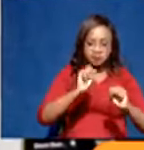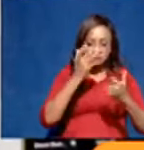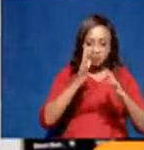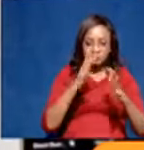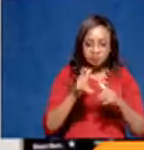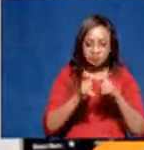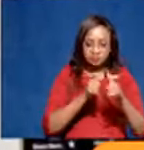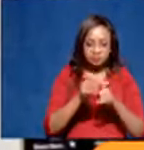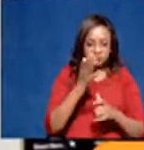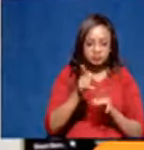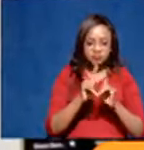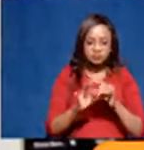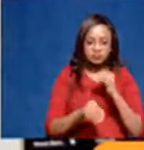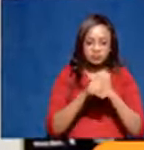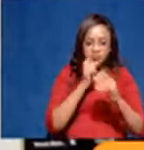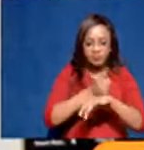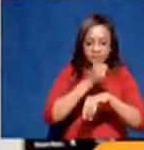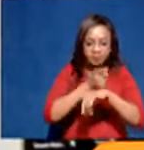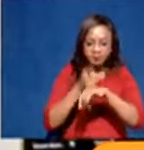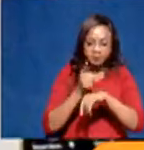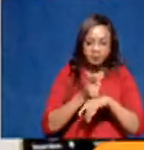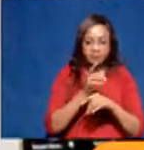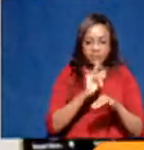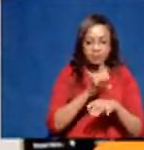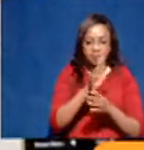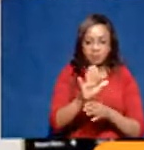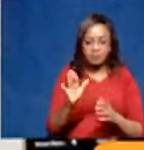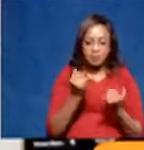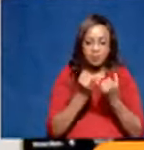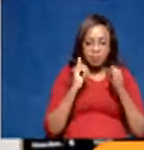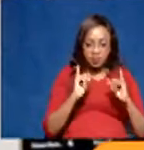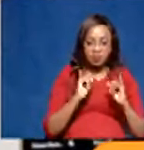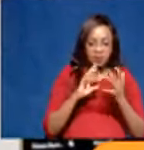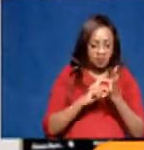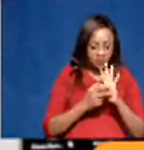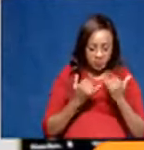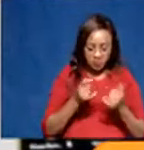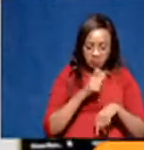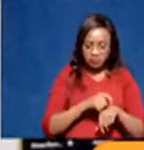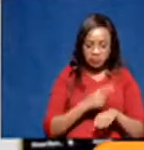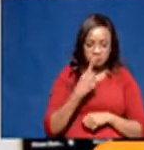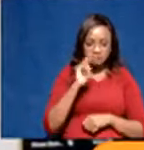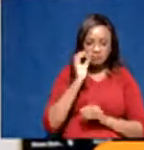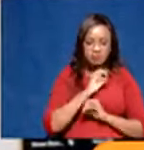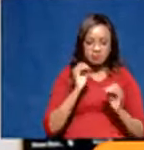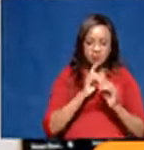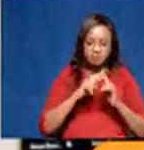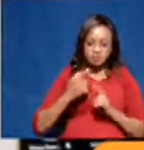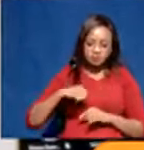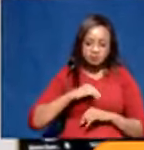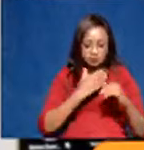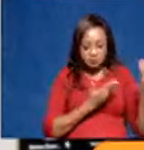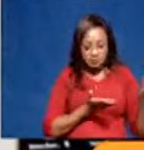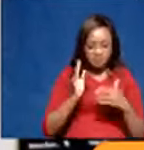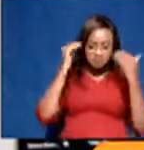and also issuing threats against the independence of the Judiciary? So the timing is also pivotal. And as such, my lord, we have to invite the Judiciary to take